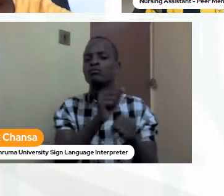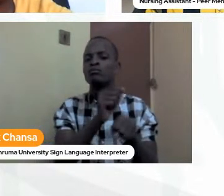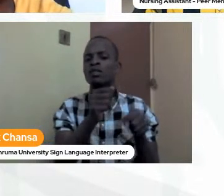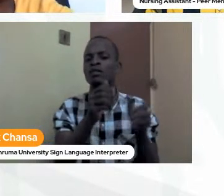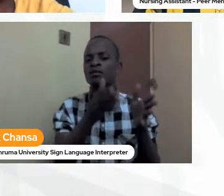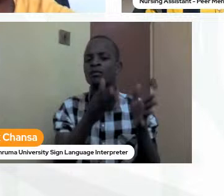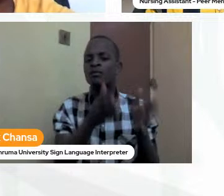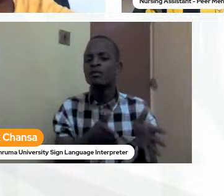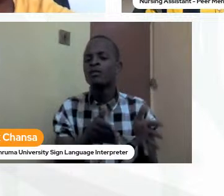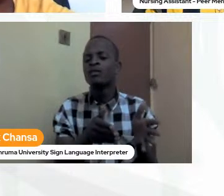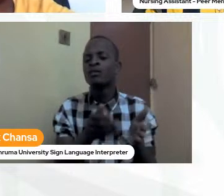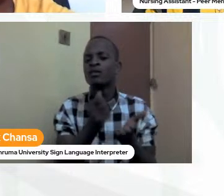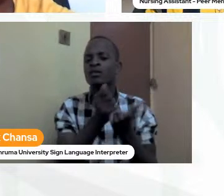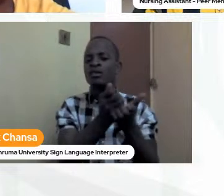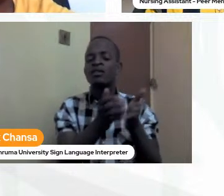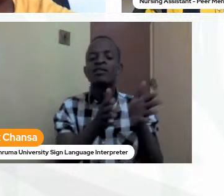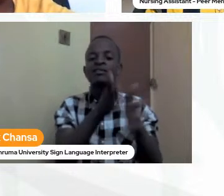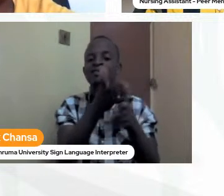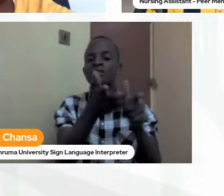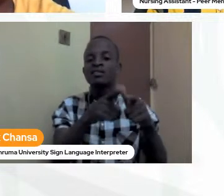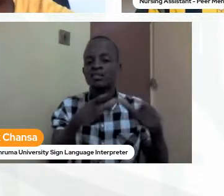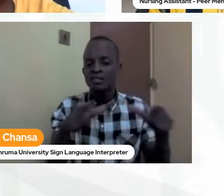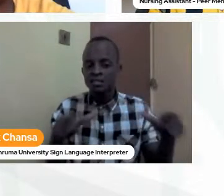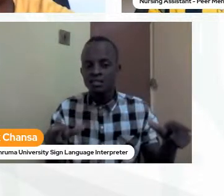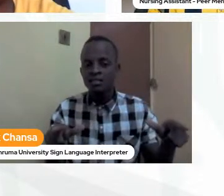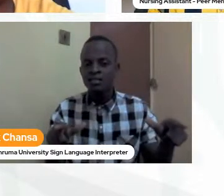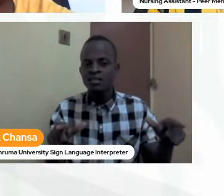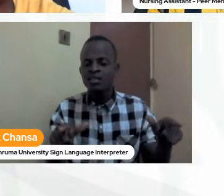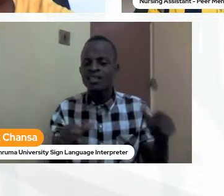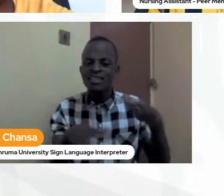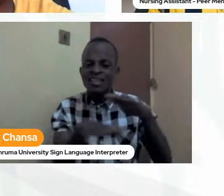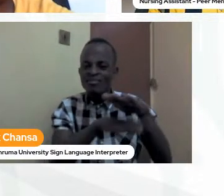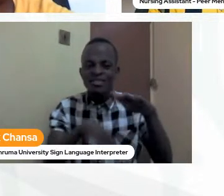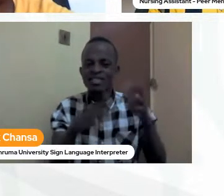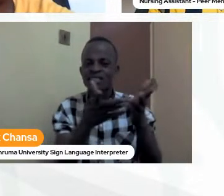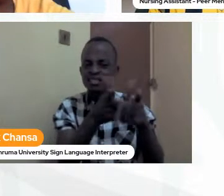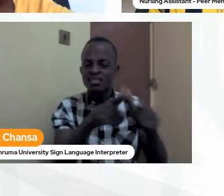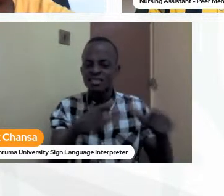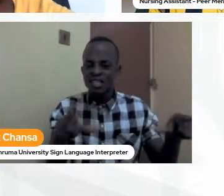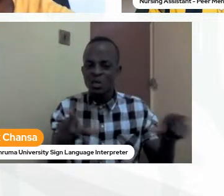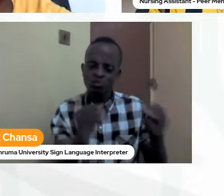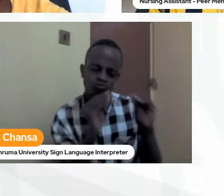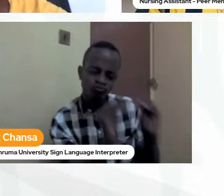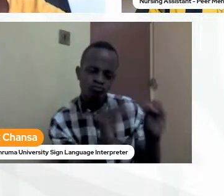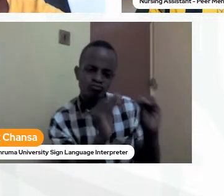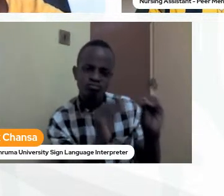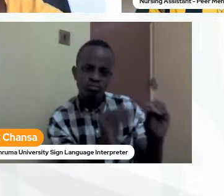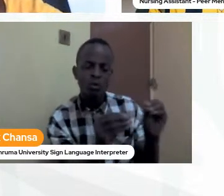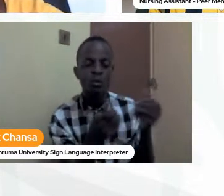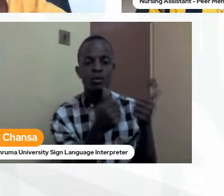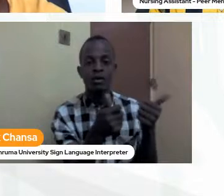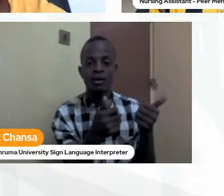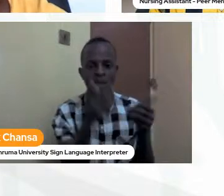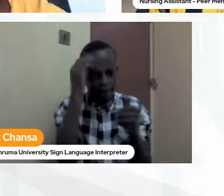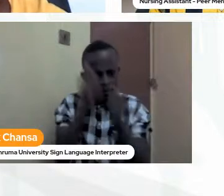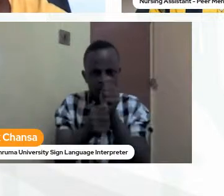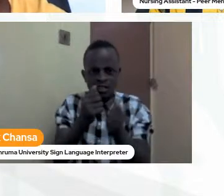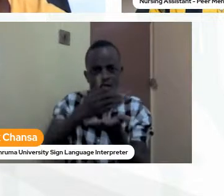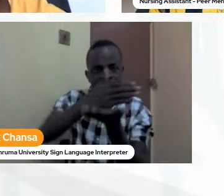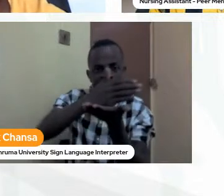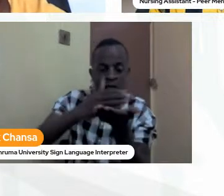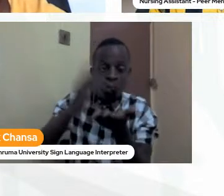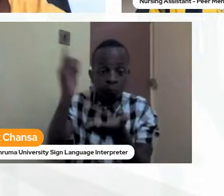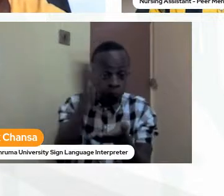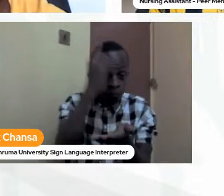terms of sign language, basic sign language skills. So you find some of the facilities around the